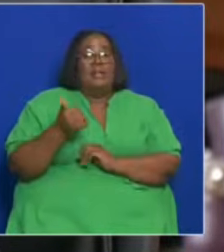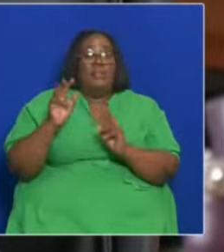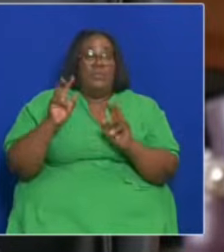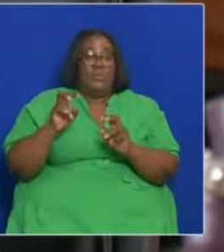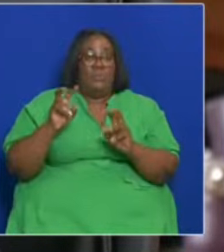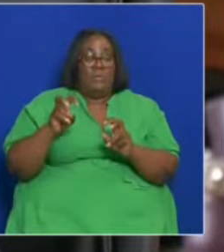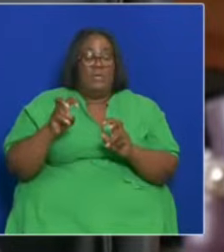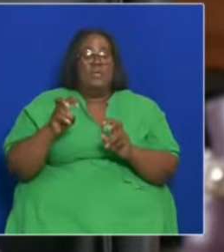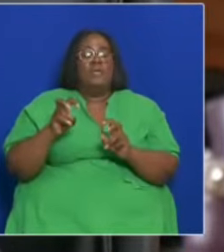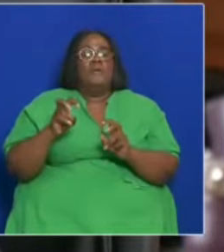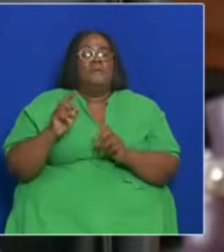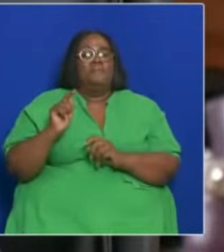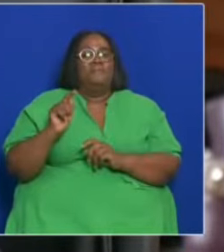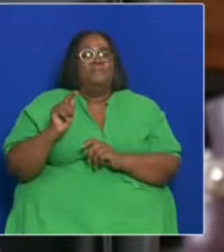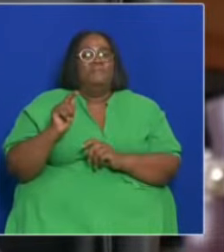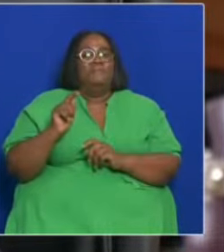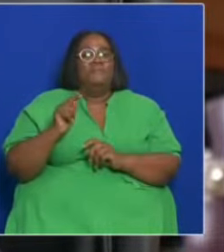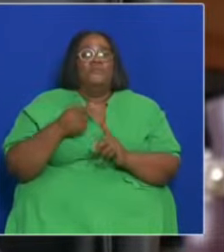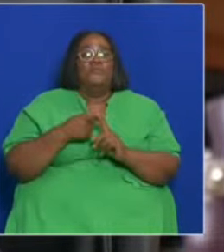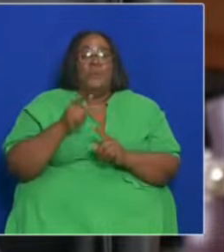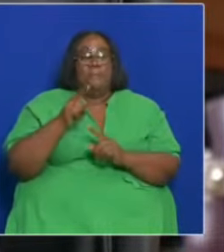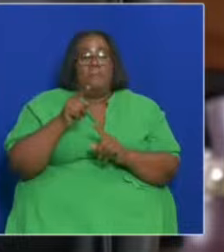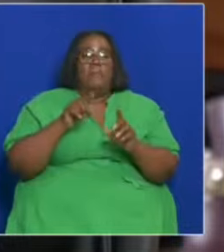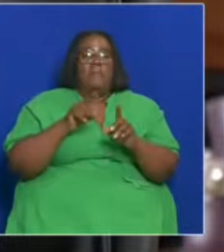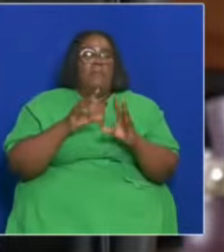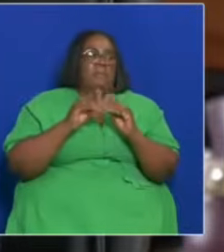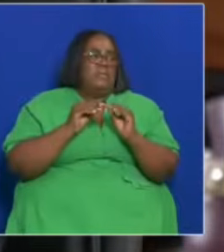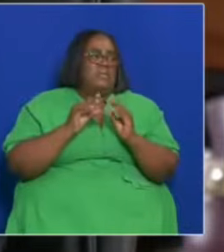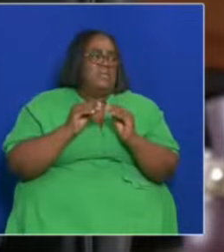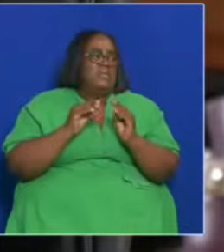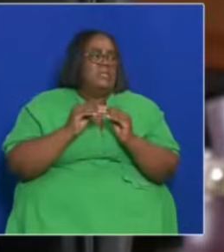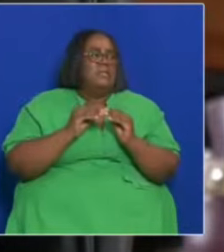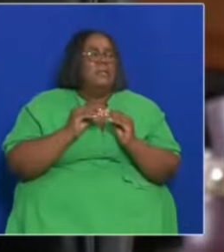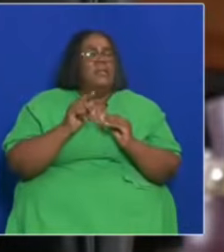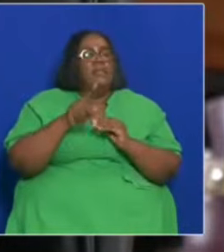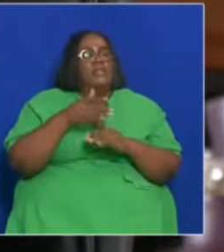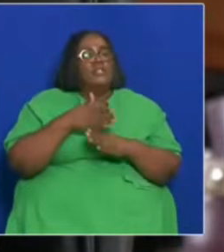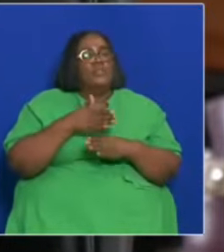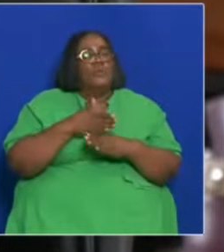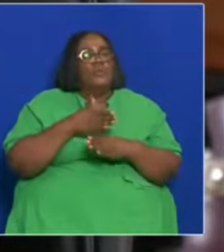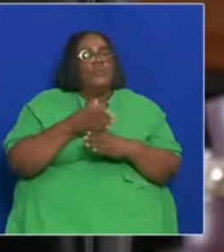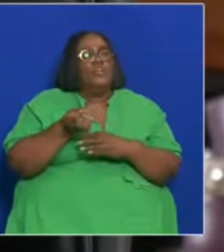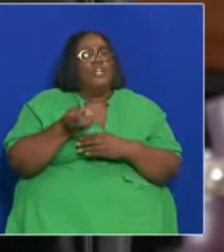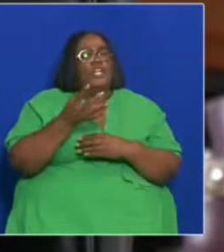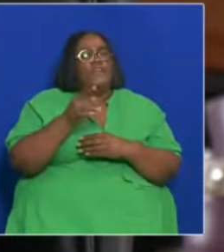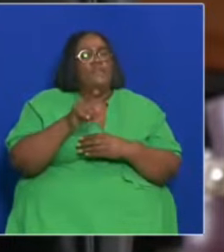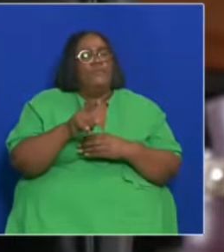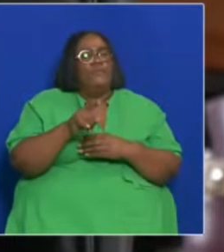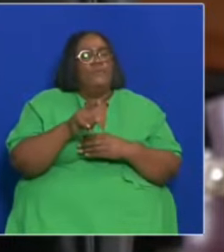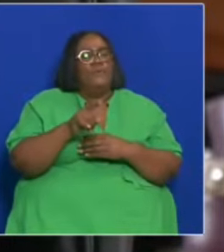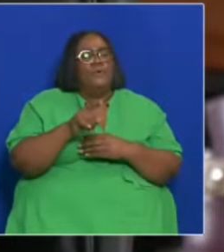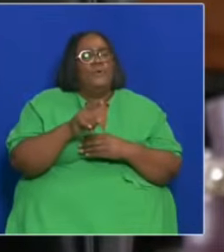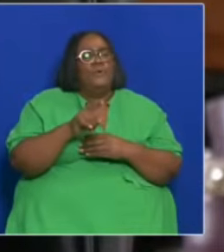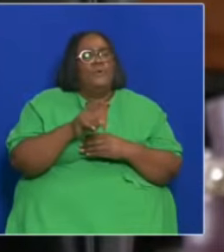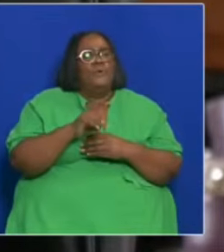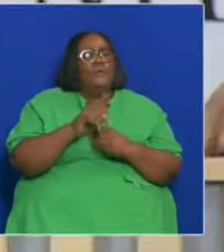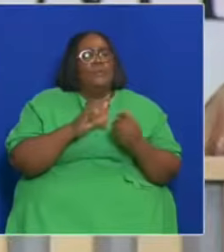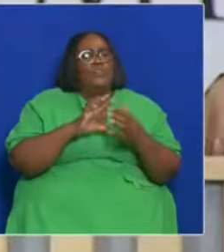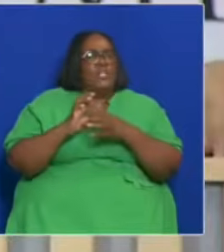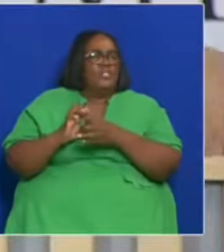tasking that was given to you in relation to meeting with the IGI. Do you remember that?